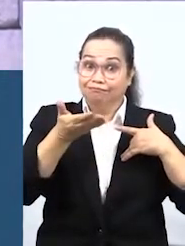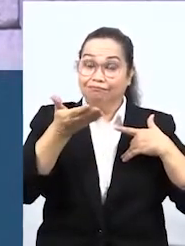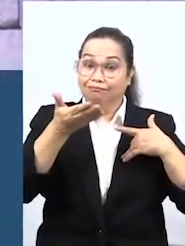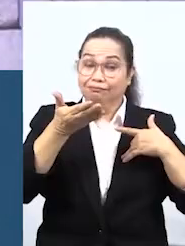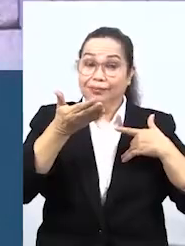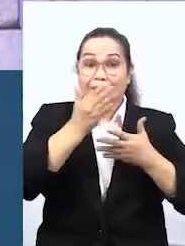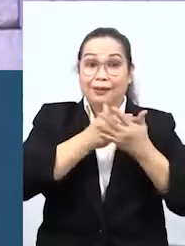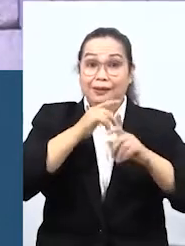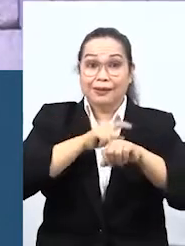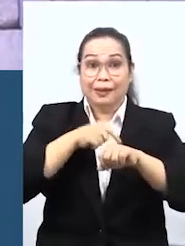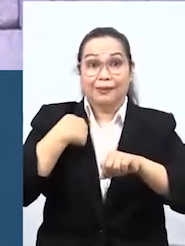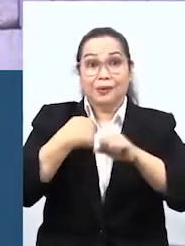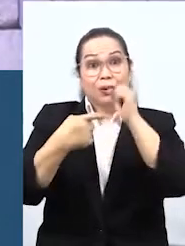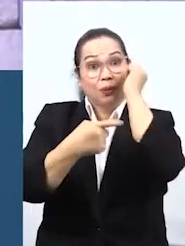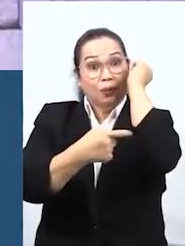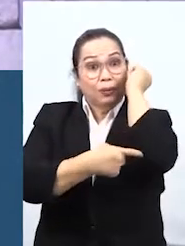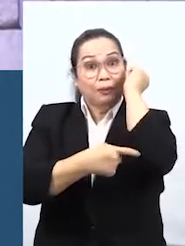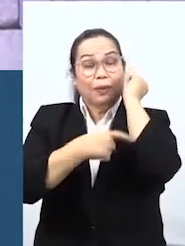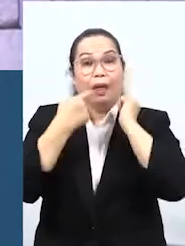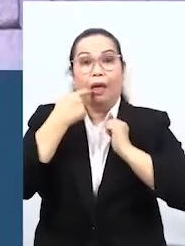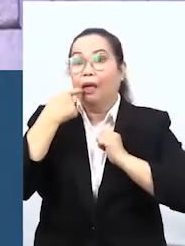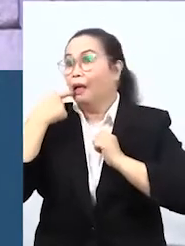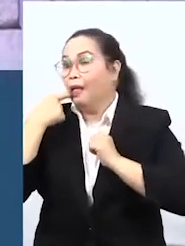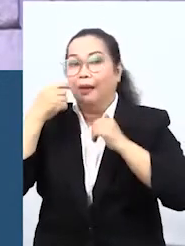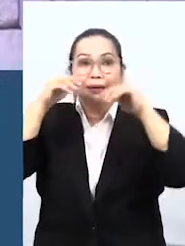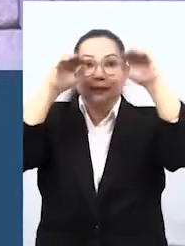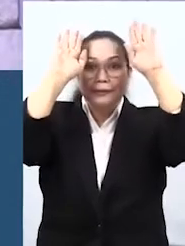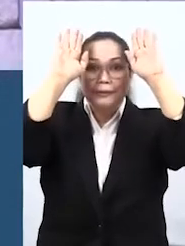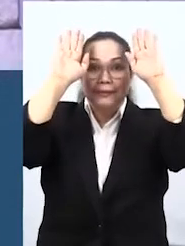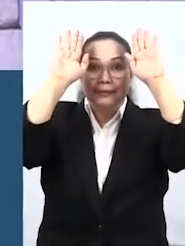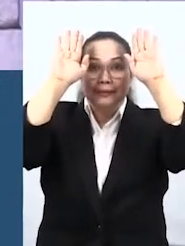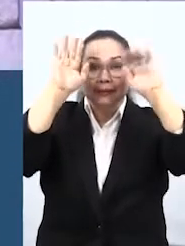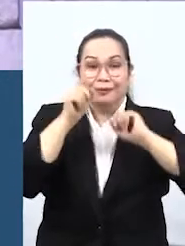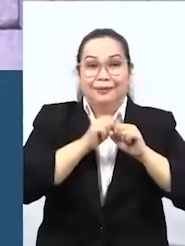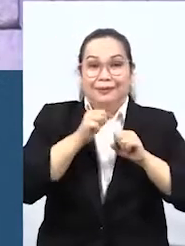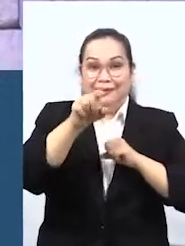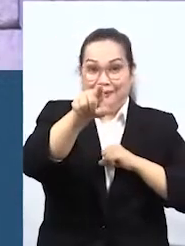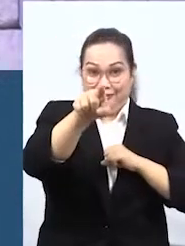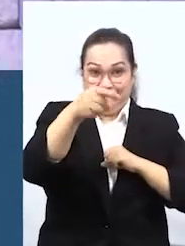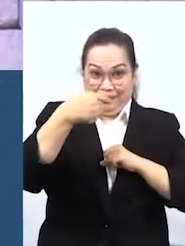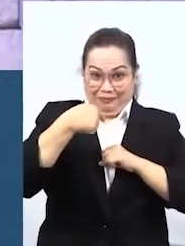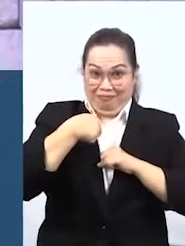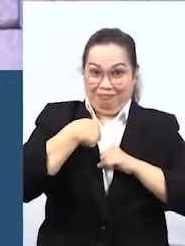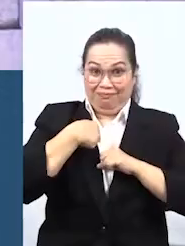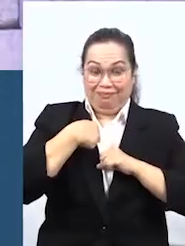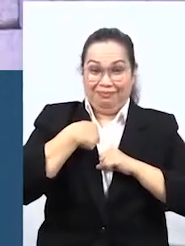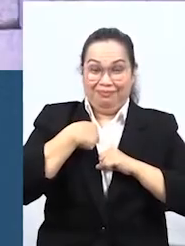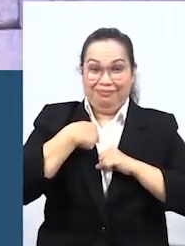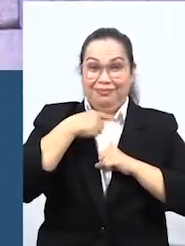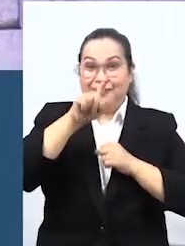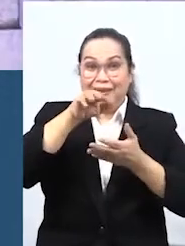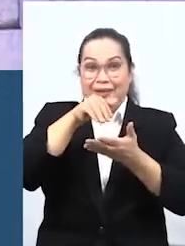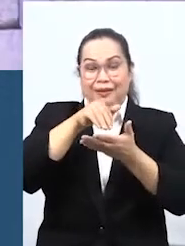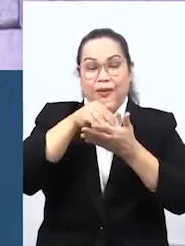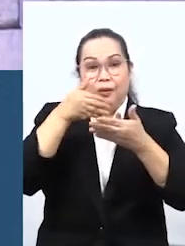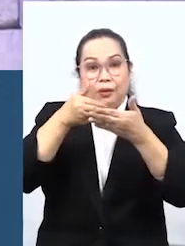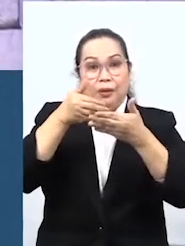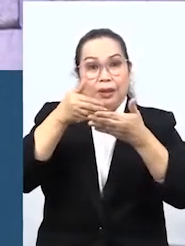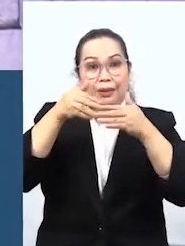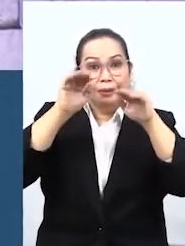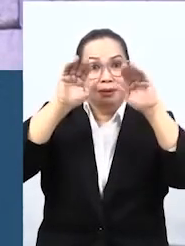sometimes tempted to give up some of you some of us are in in the middle of giving up right